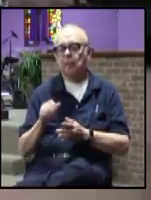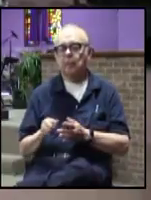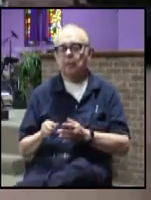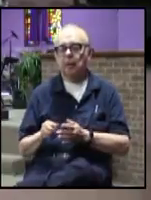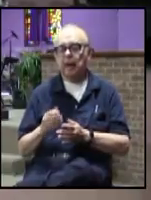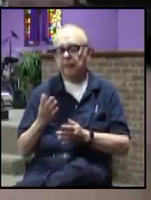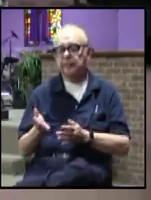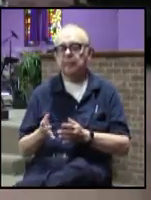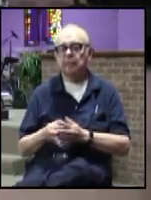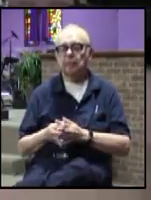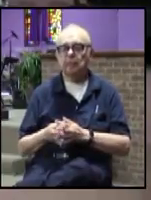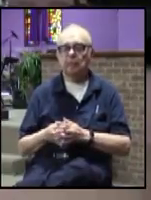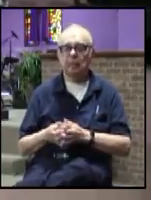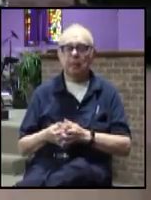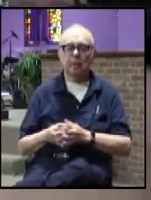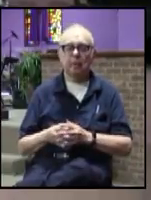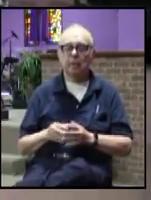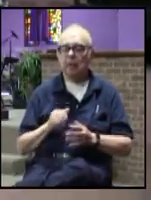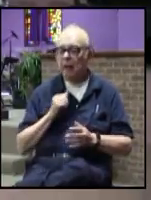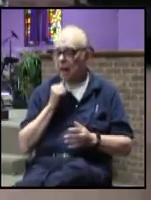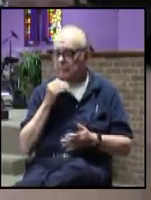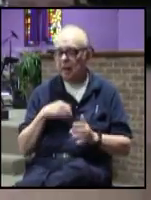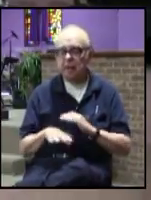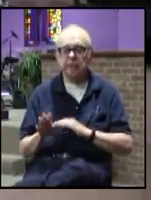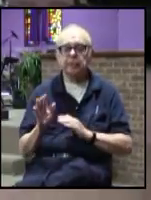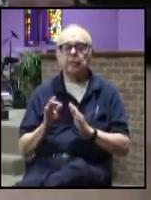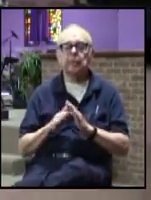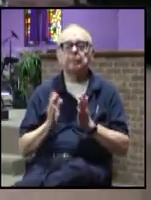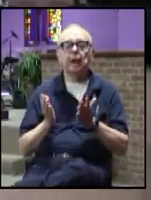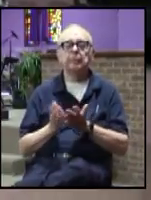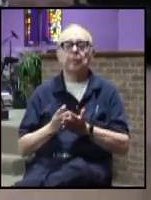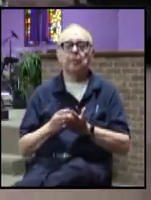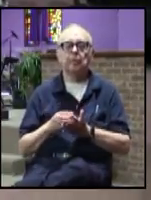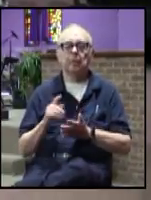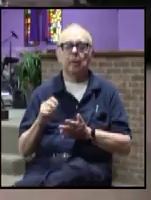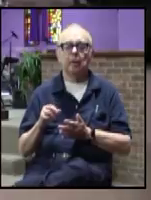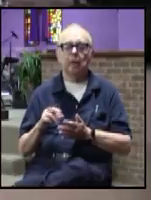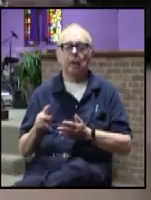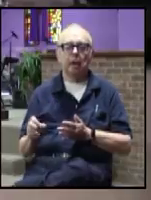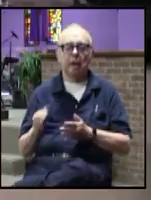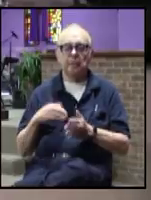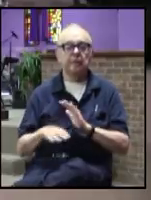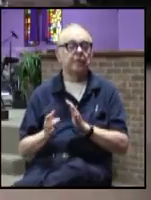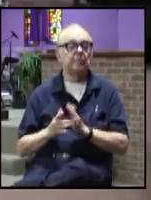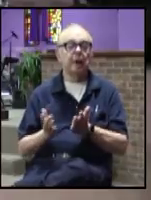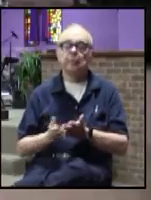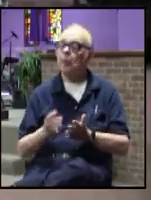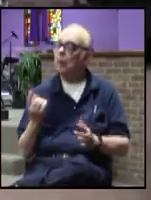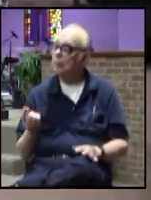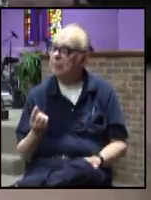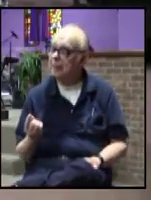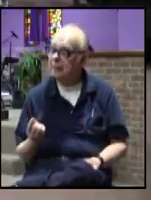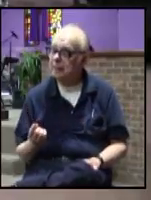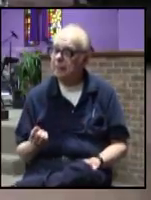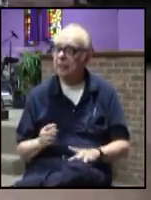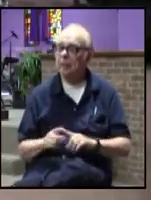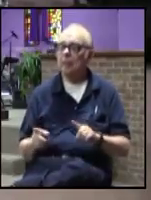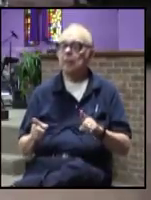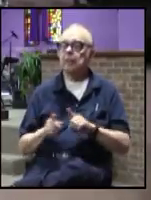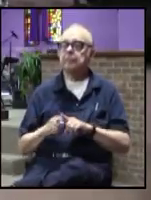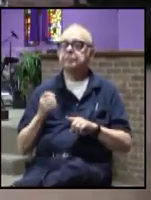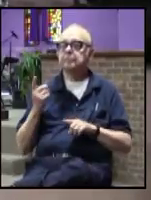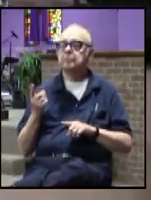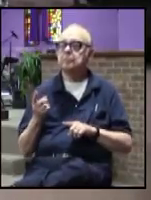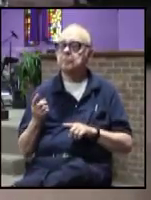trivia ever out there. I'm not into Bible trivia. I'm into the Bible, okay? But